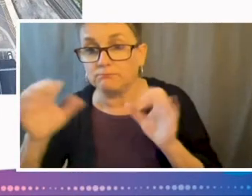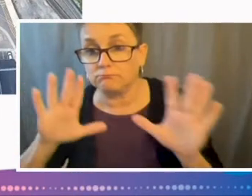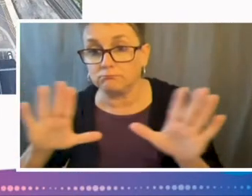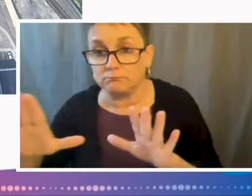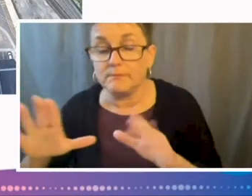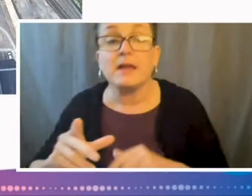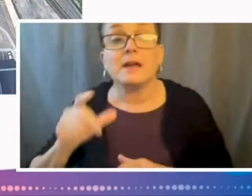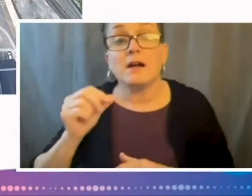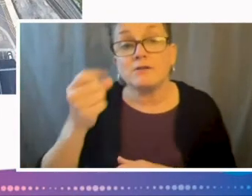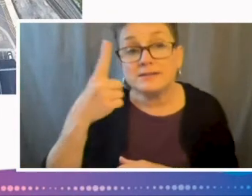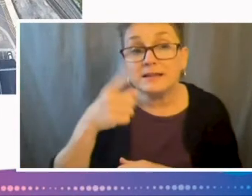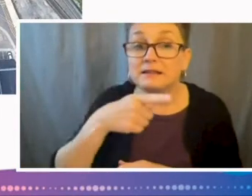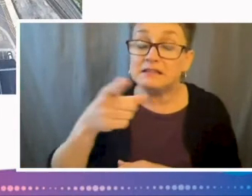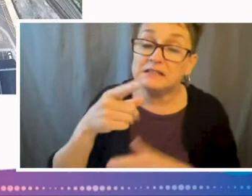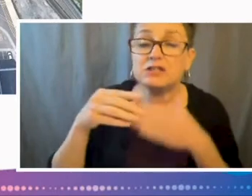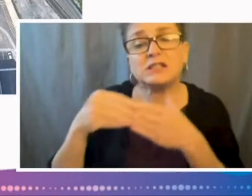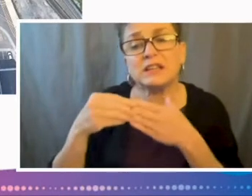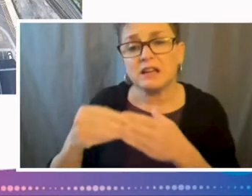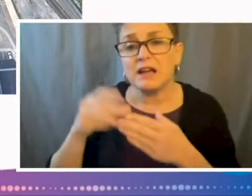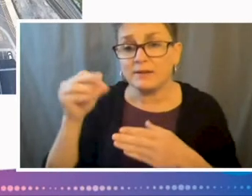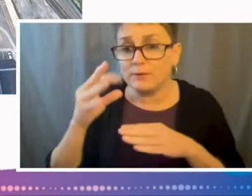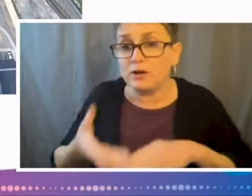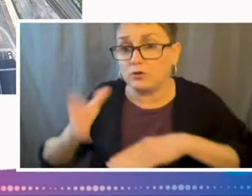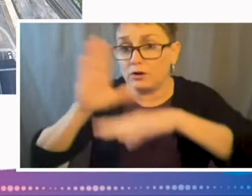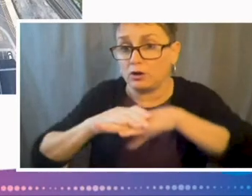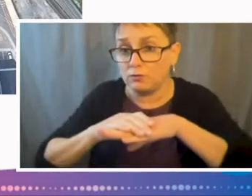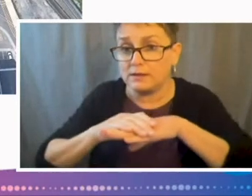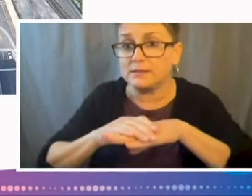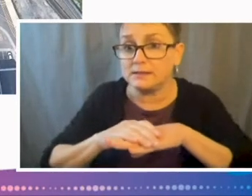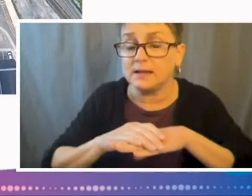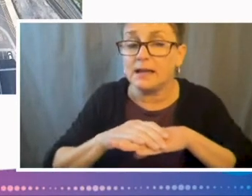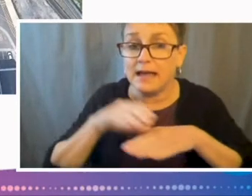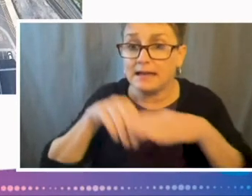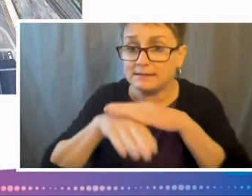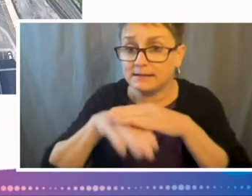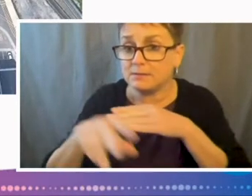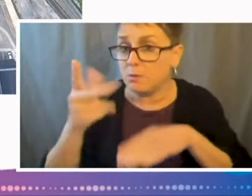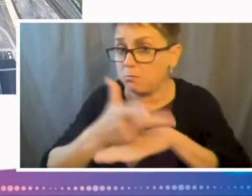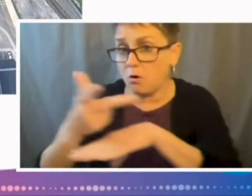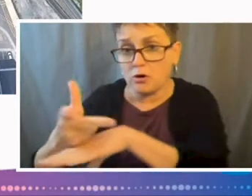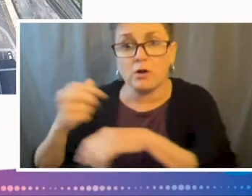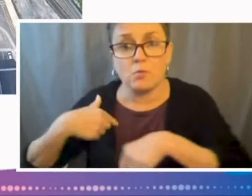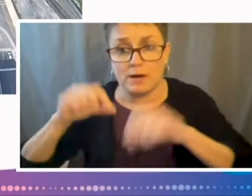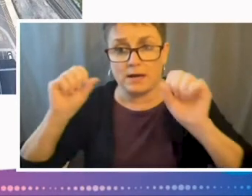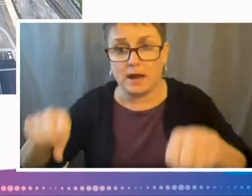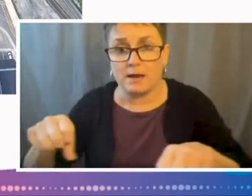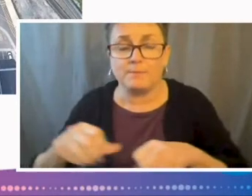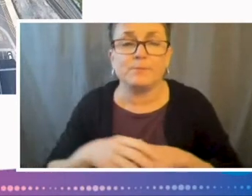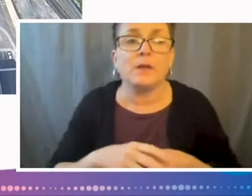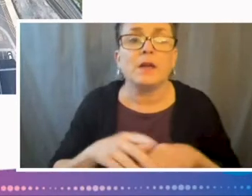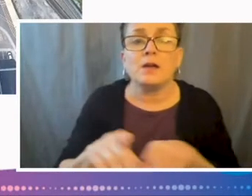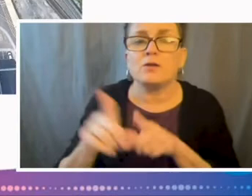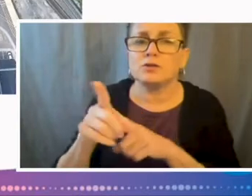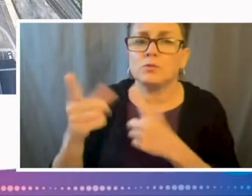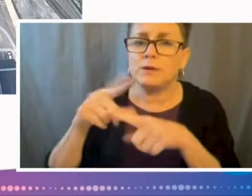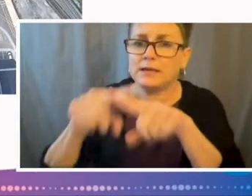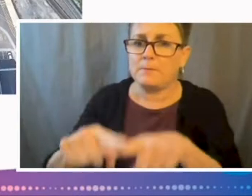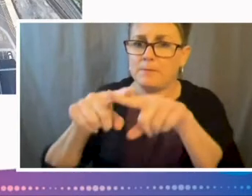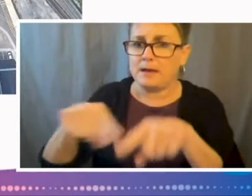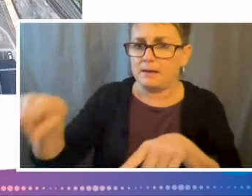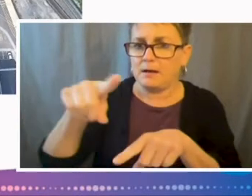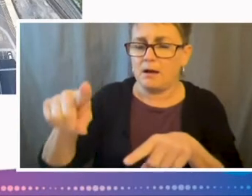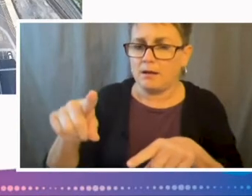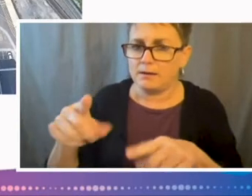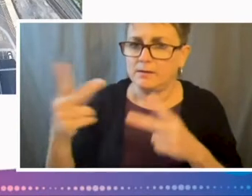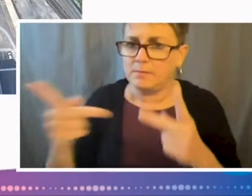to increase, we do. Again, it's after it's built and in operation, we do rely on the commuters to who utilize